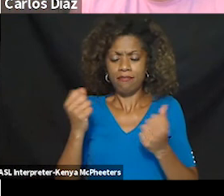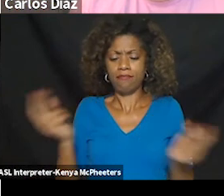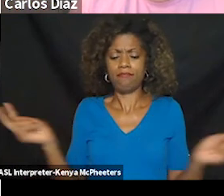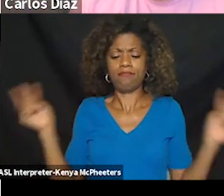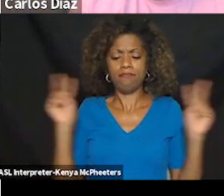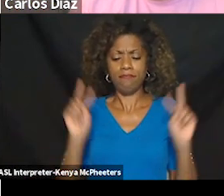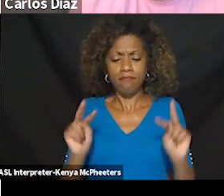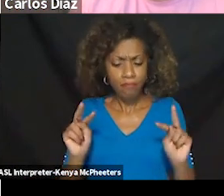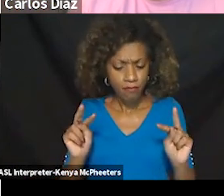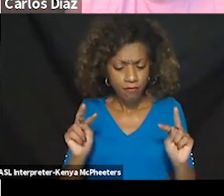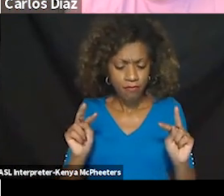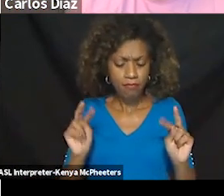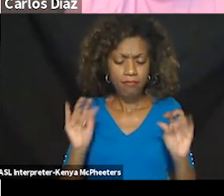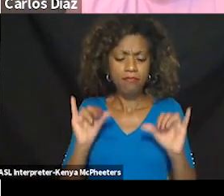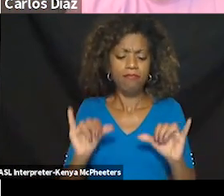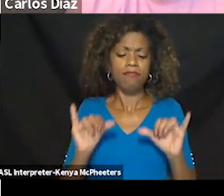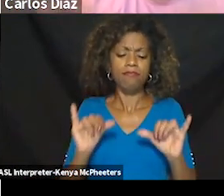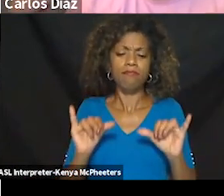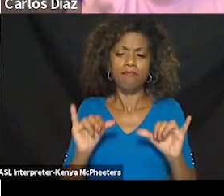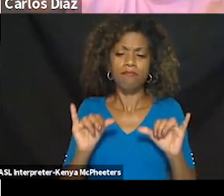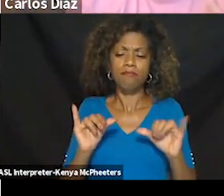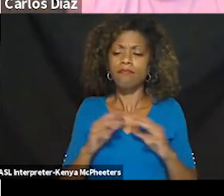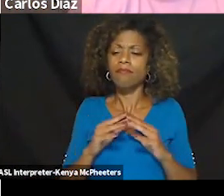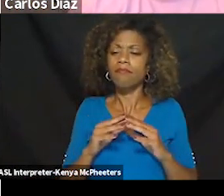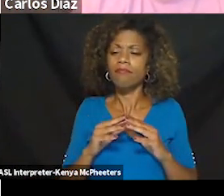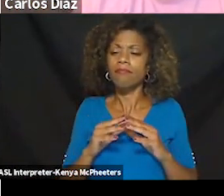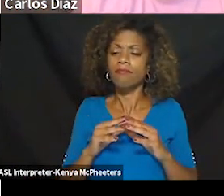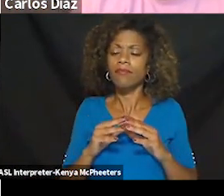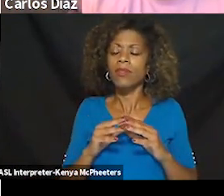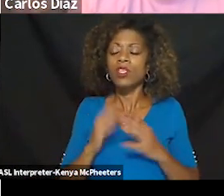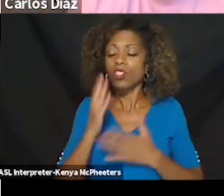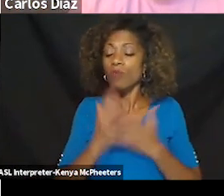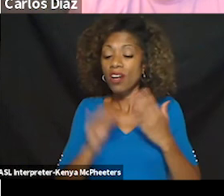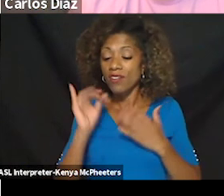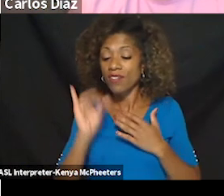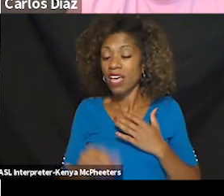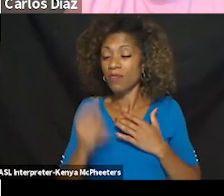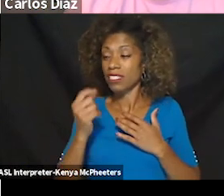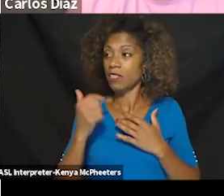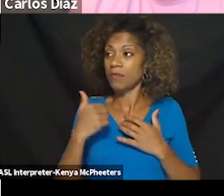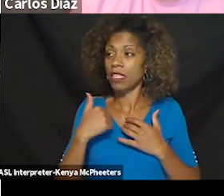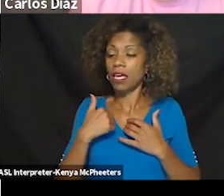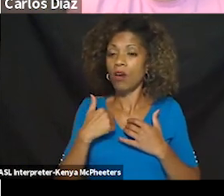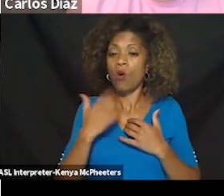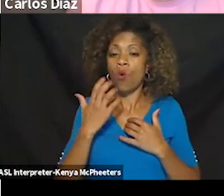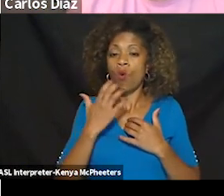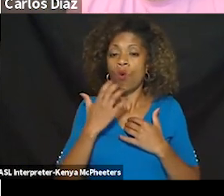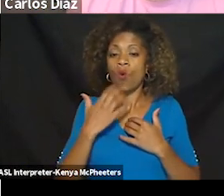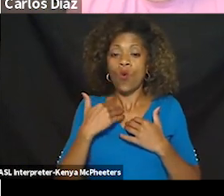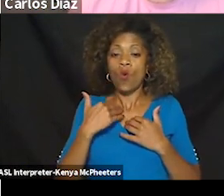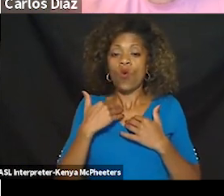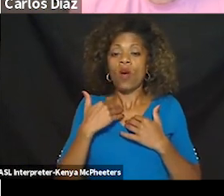account department and you can make jokes. Like just by that, it was like mind blowing. So just sharing a little bit about like what's out there and